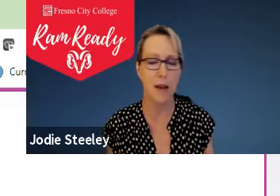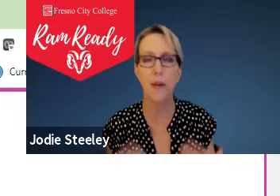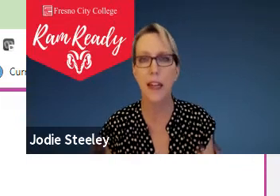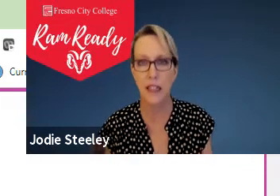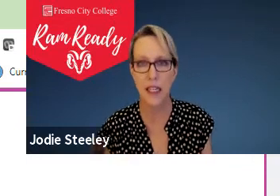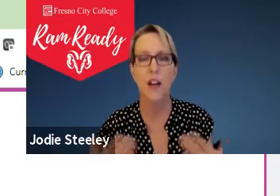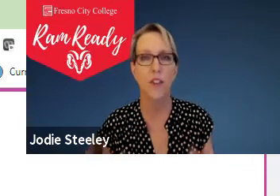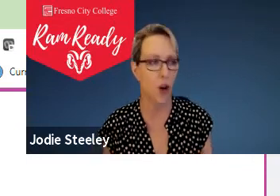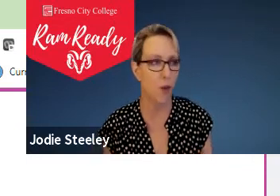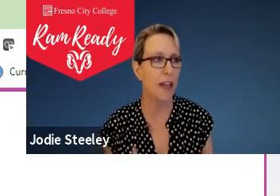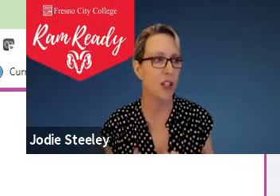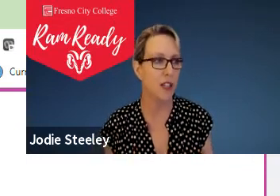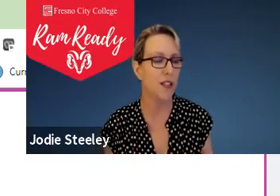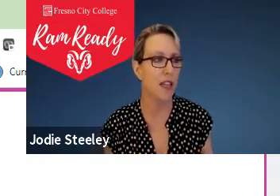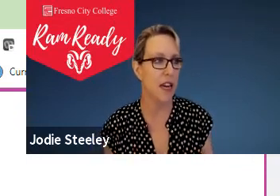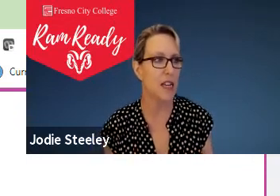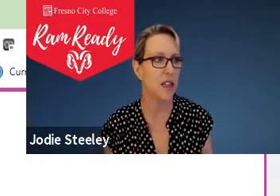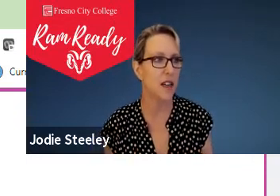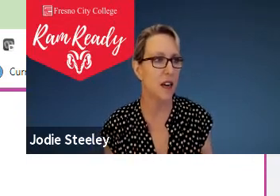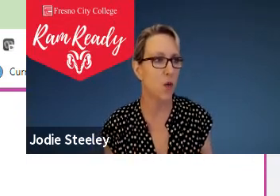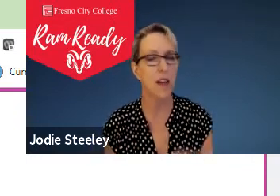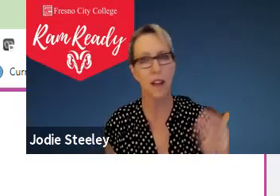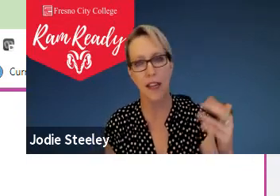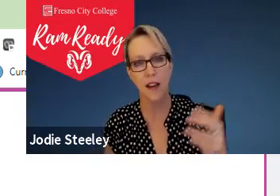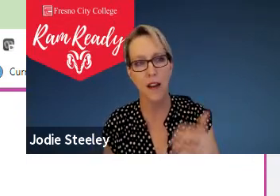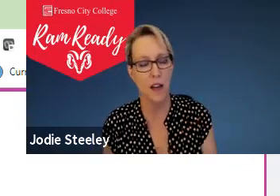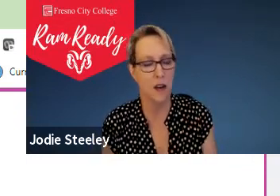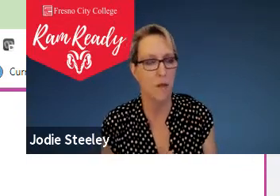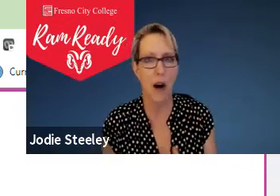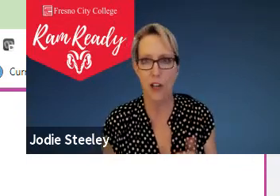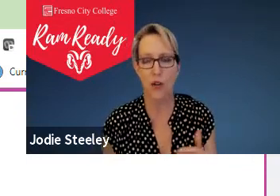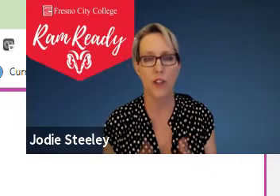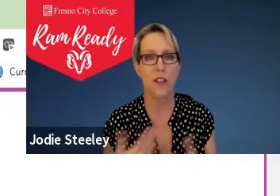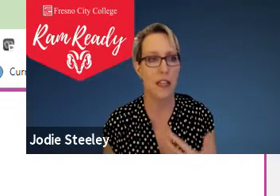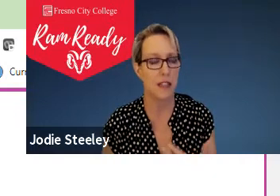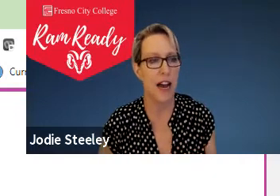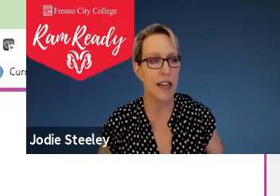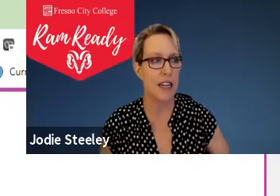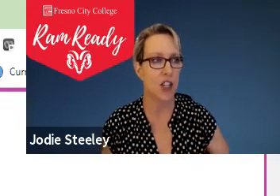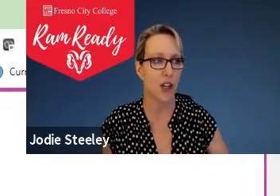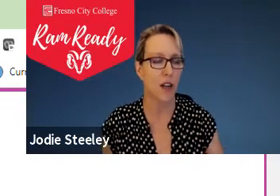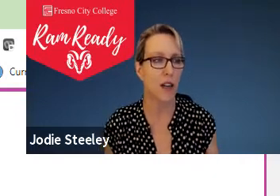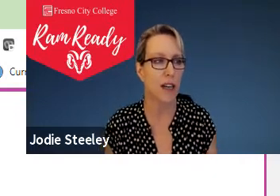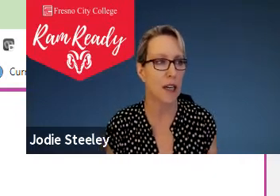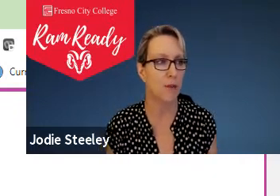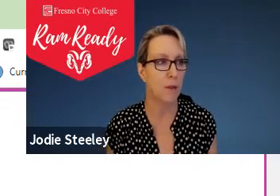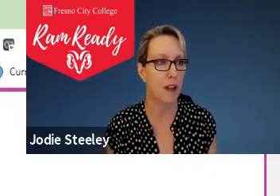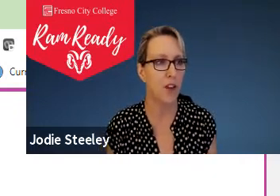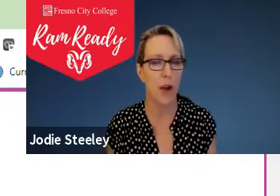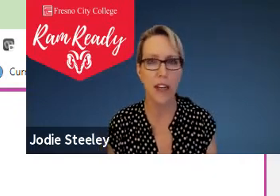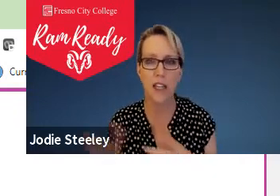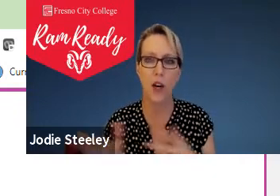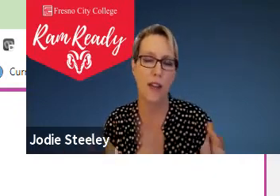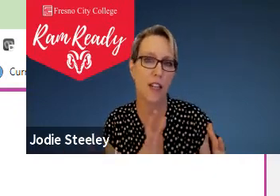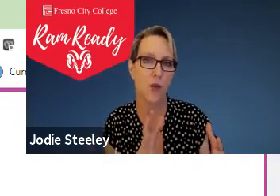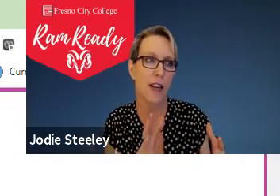some templates for home pages and weekly modules and things of that nature. If you're